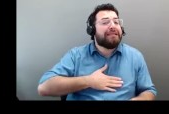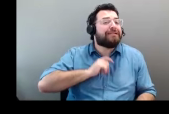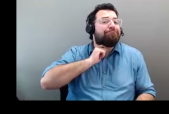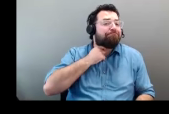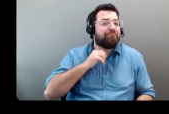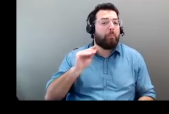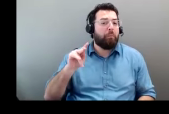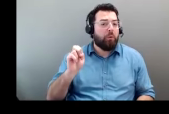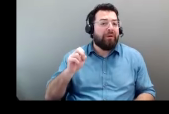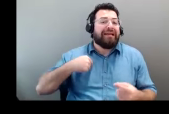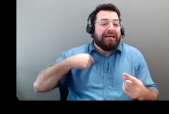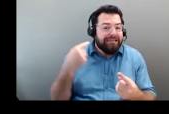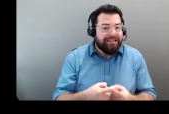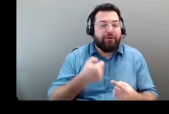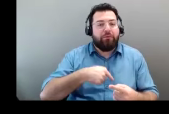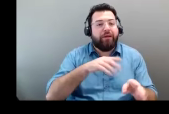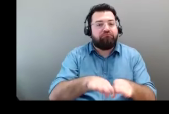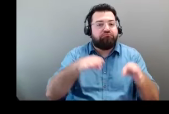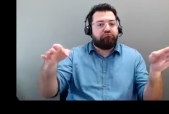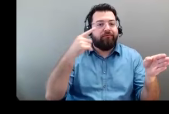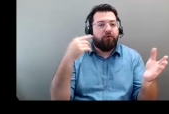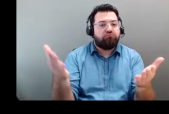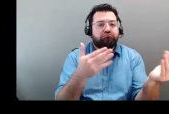are for open floor discussions and questions.